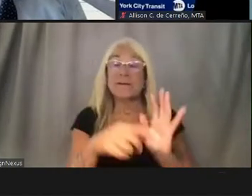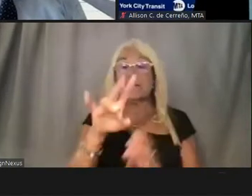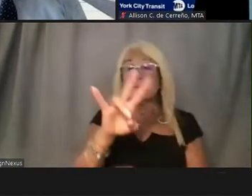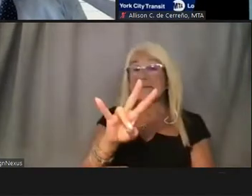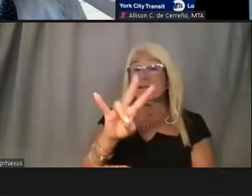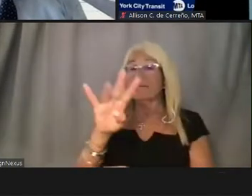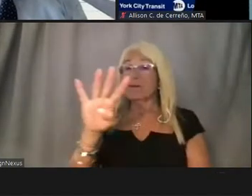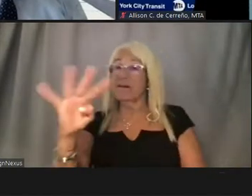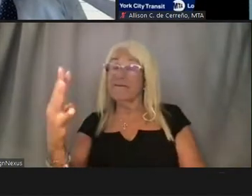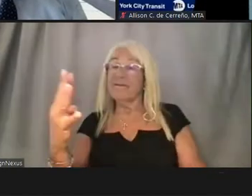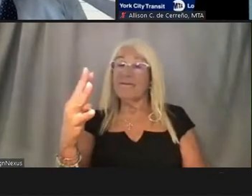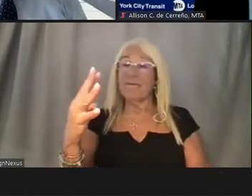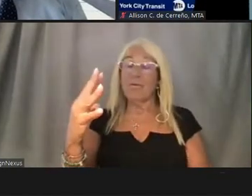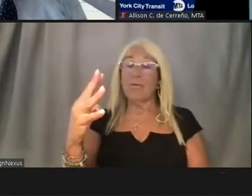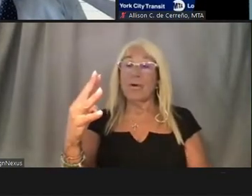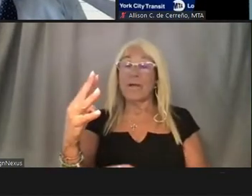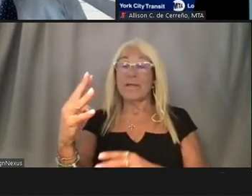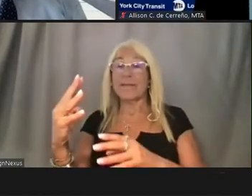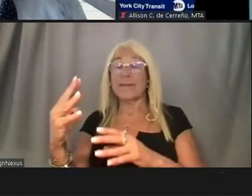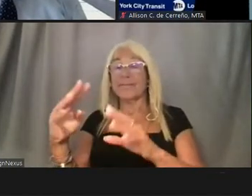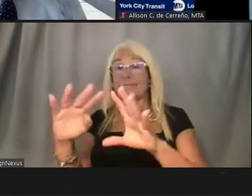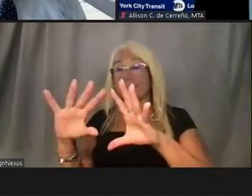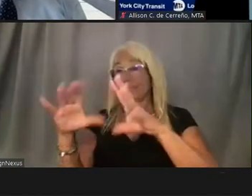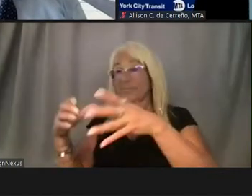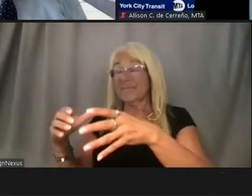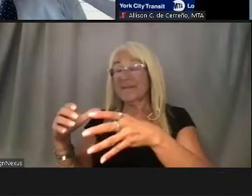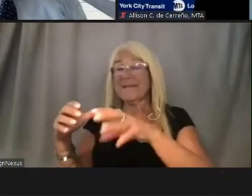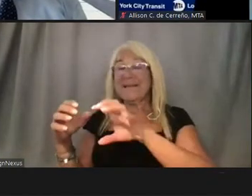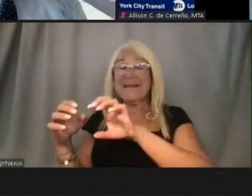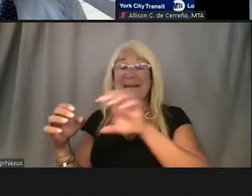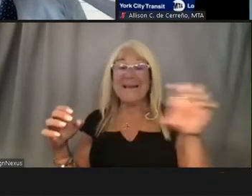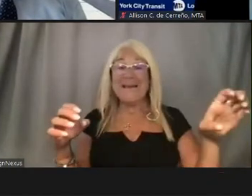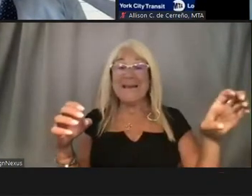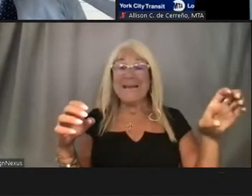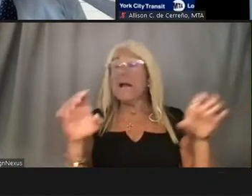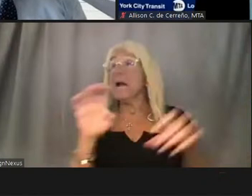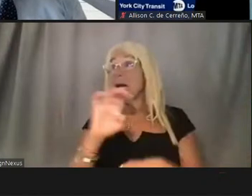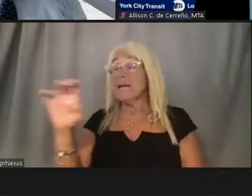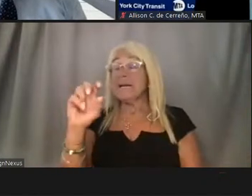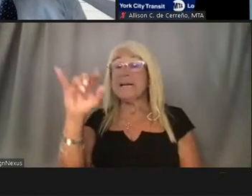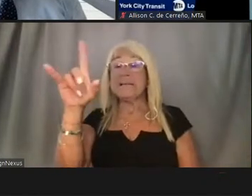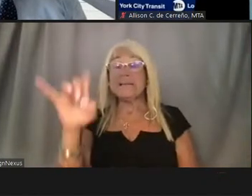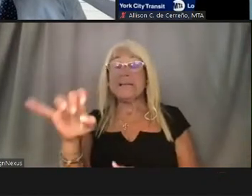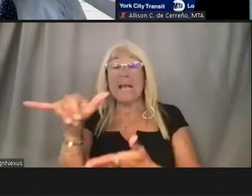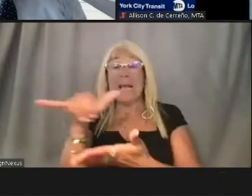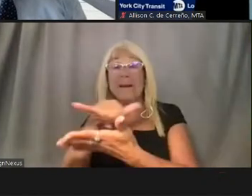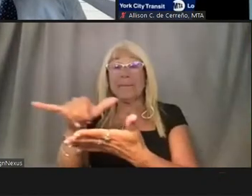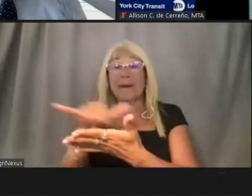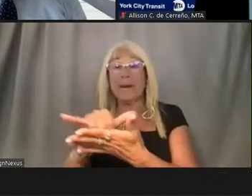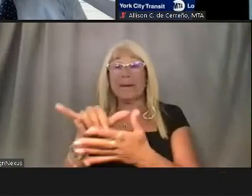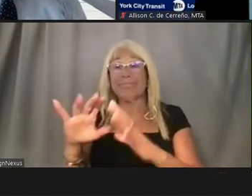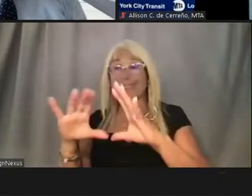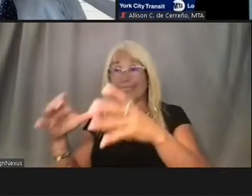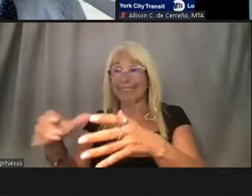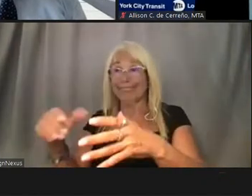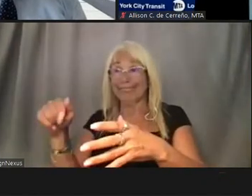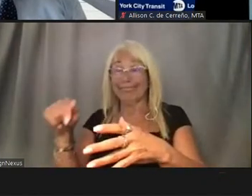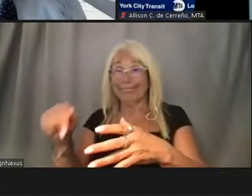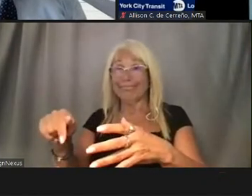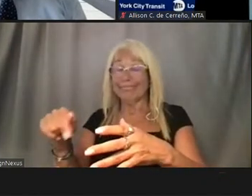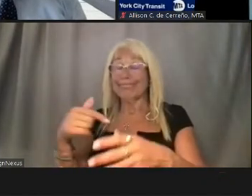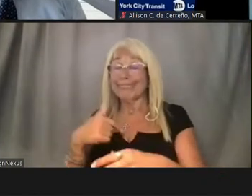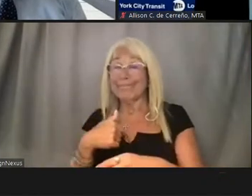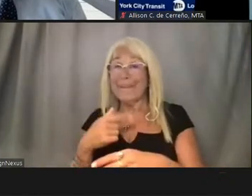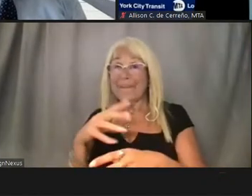Assembly District which is the east side of Manhattan my District's entirely within the congestion Zone and I voted for congestion